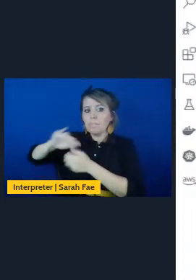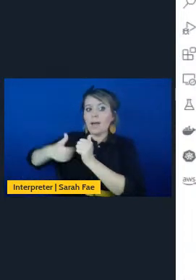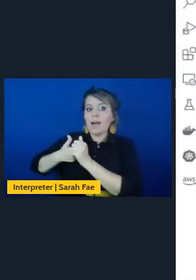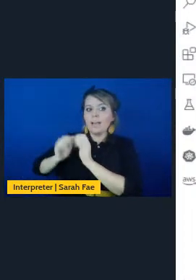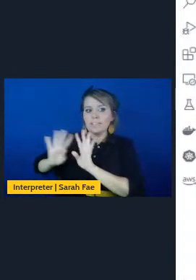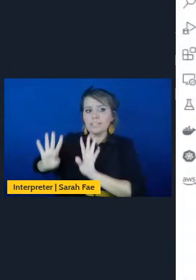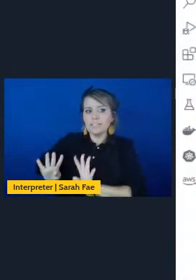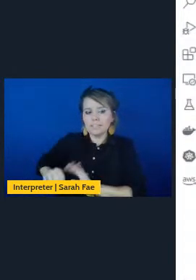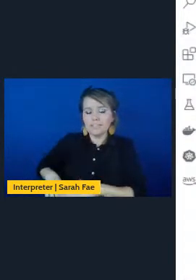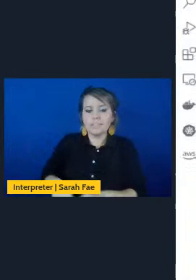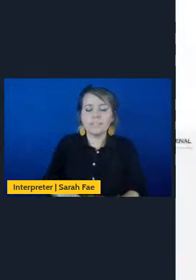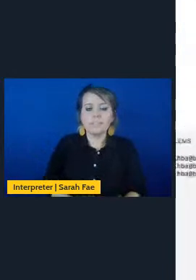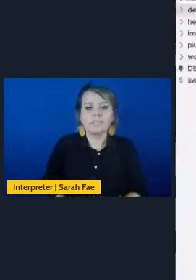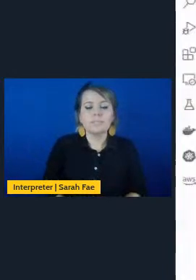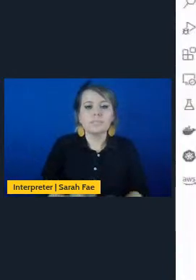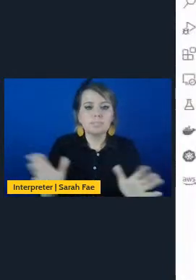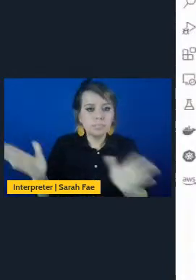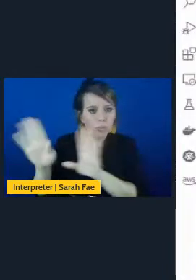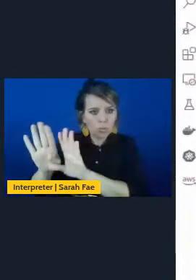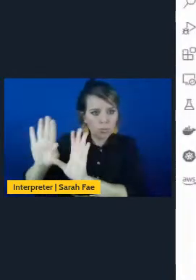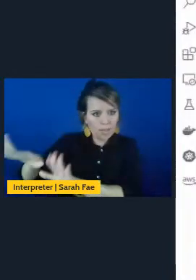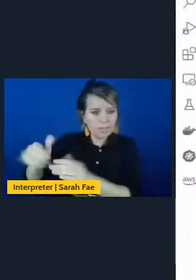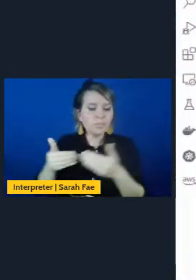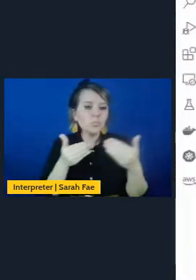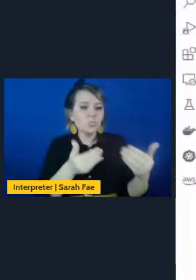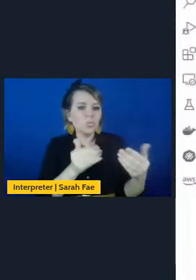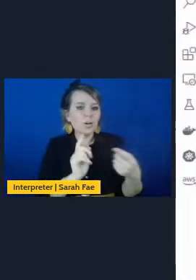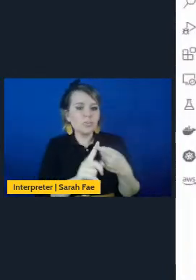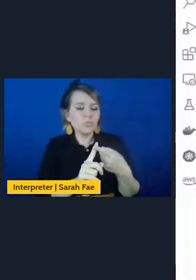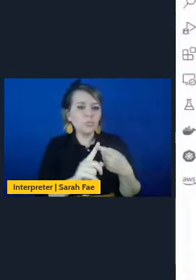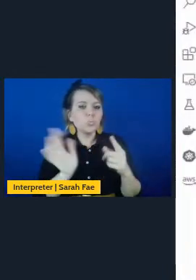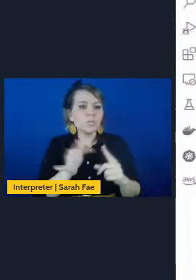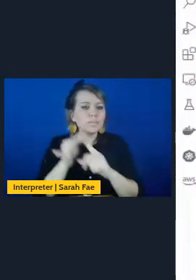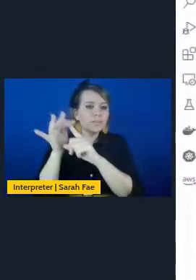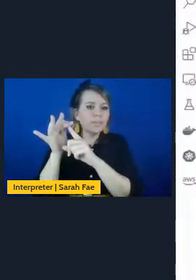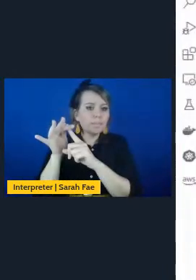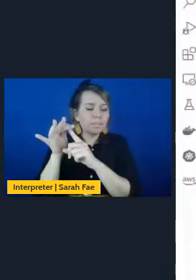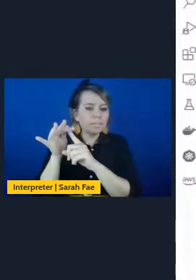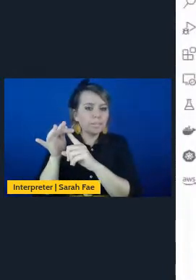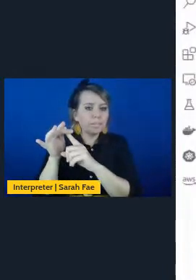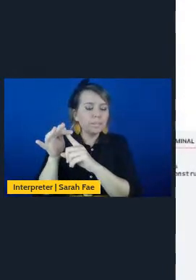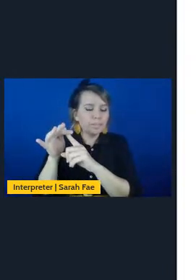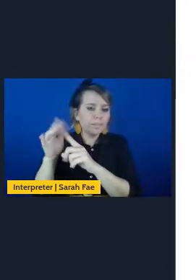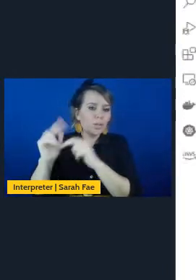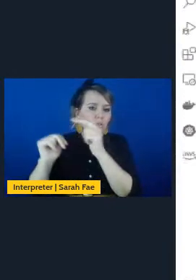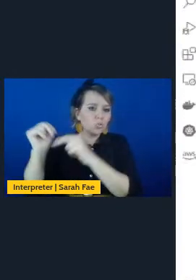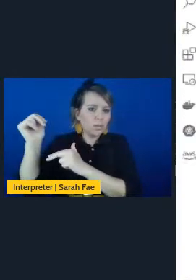right, so I'm going to close this and move on to the custom construct part.